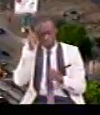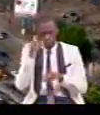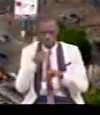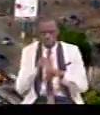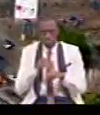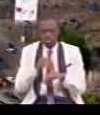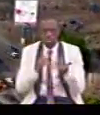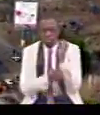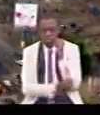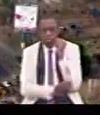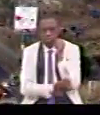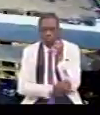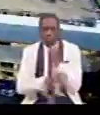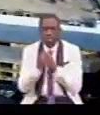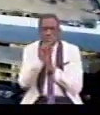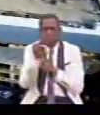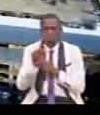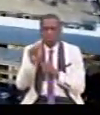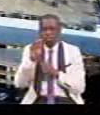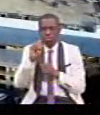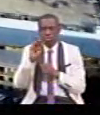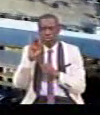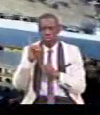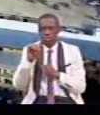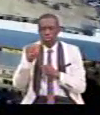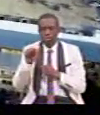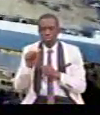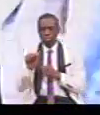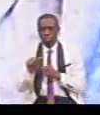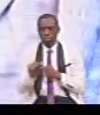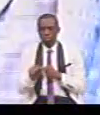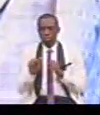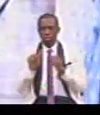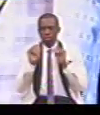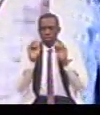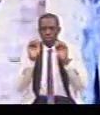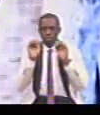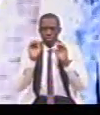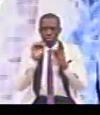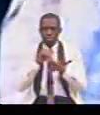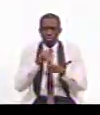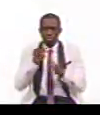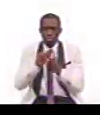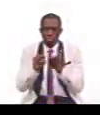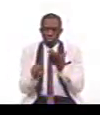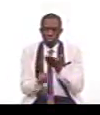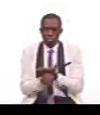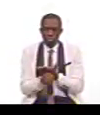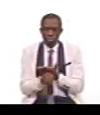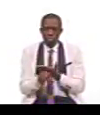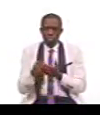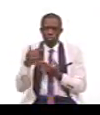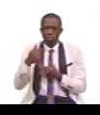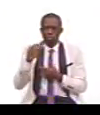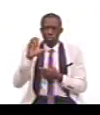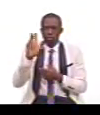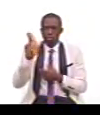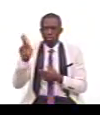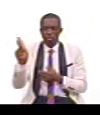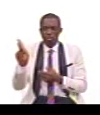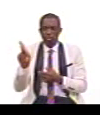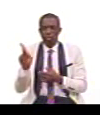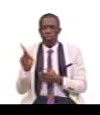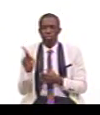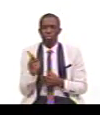Your time has come to welcome a great God who does great miracles at the September edition of the Global Crusade with KUMUYI,